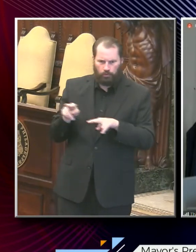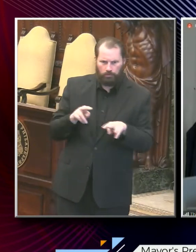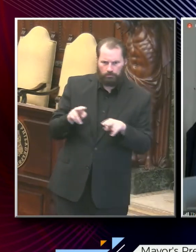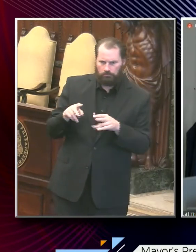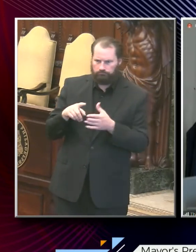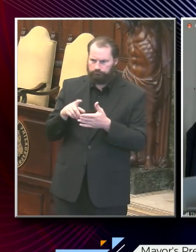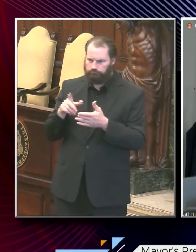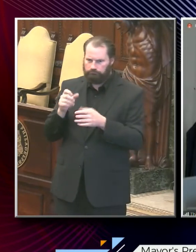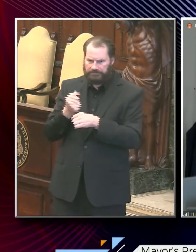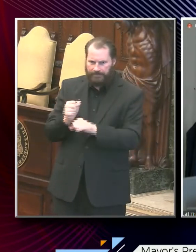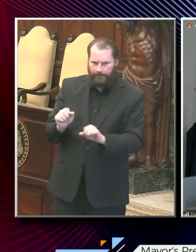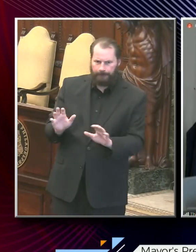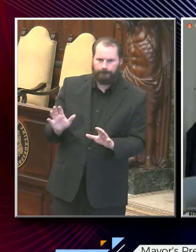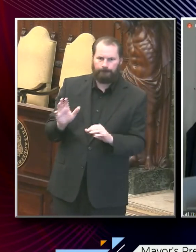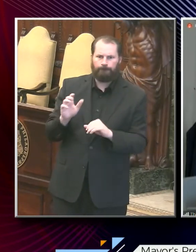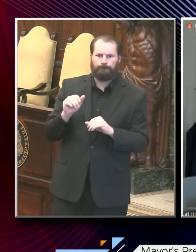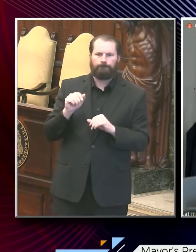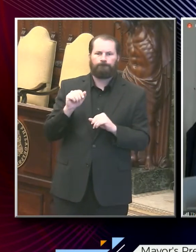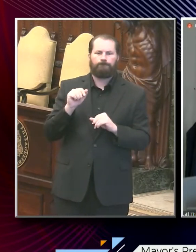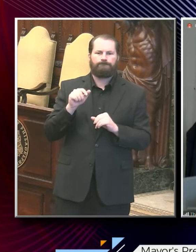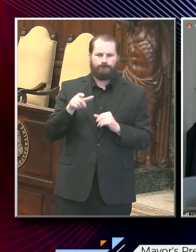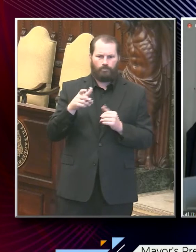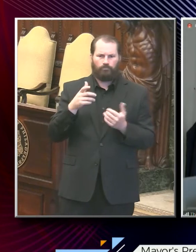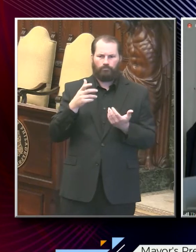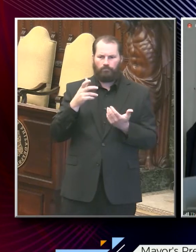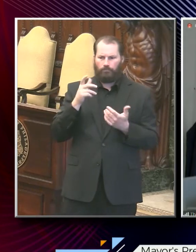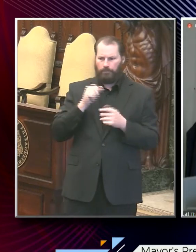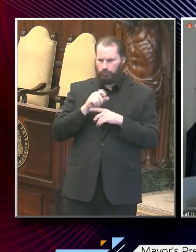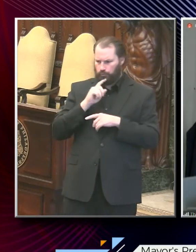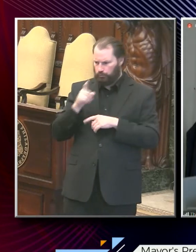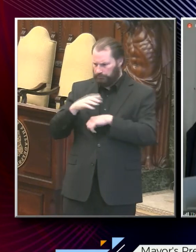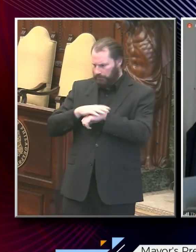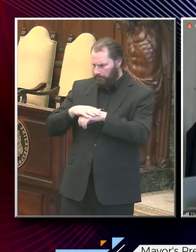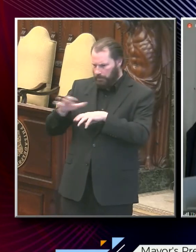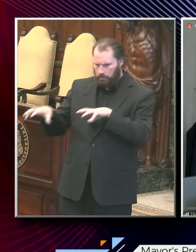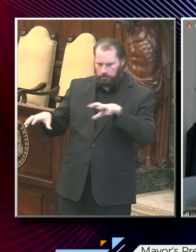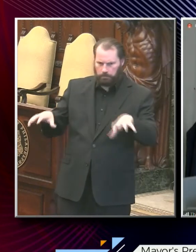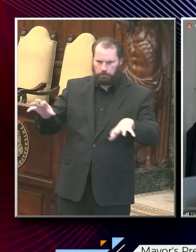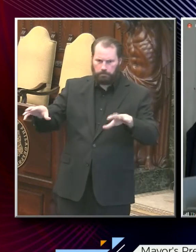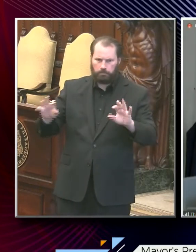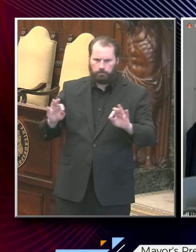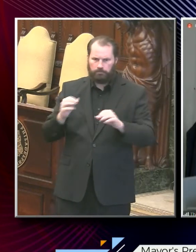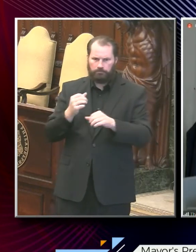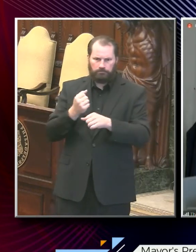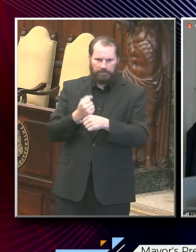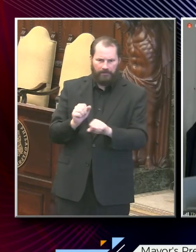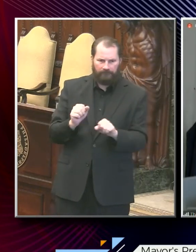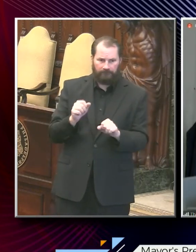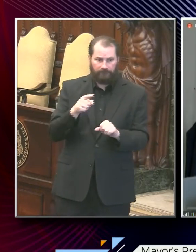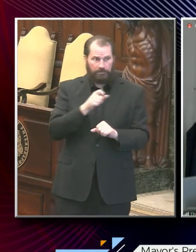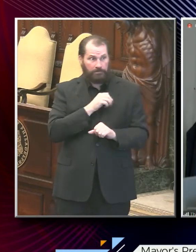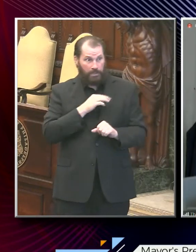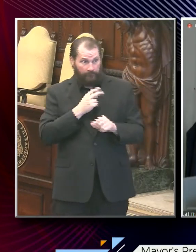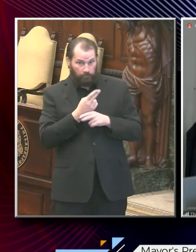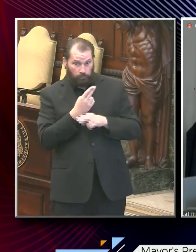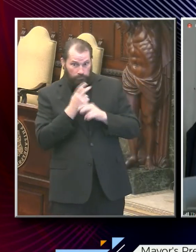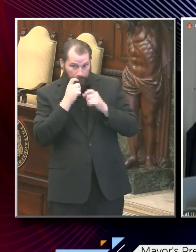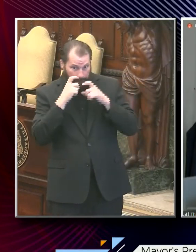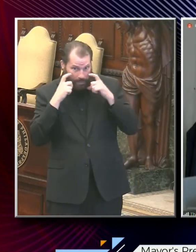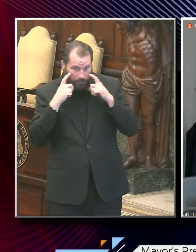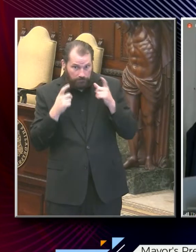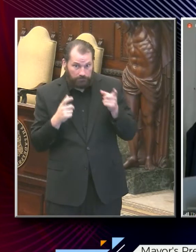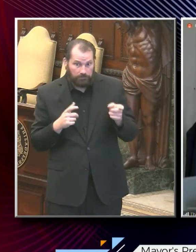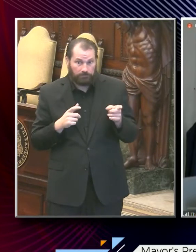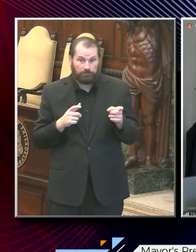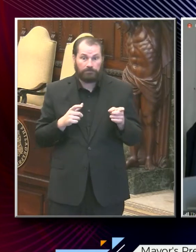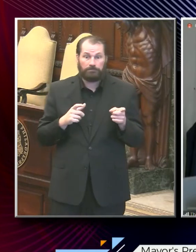the placement of tables, and we can observe whether people are wearing masks. Likewise, to the extent that licenses and inspections is in a store,